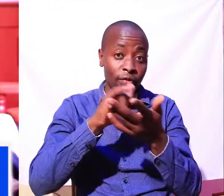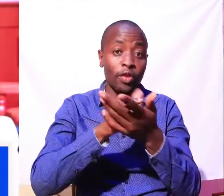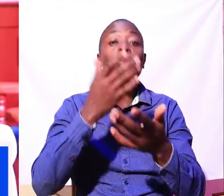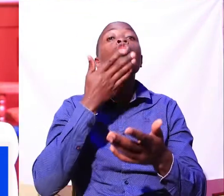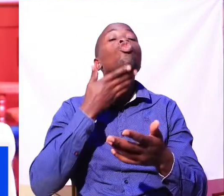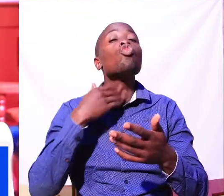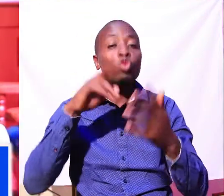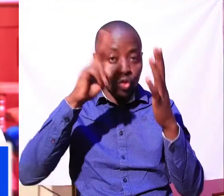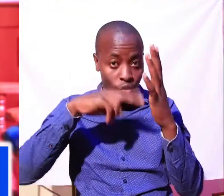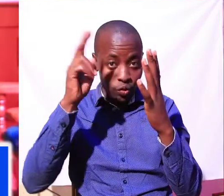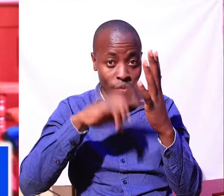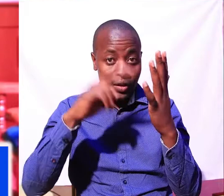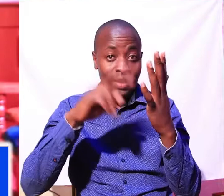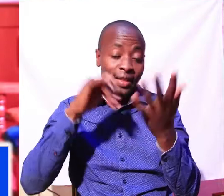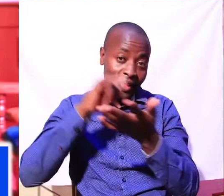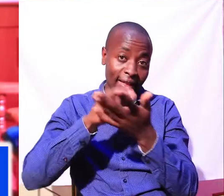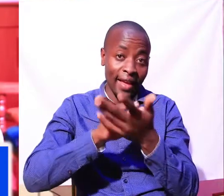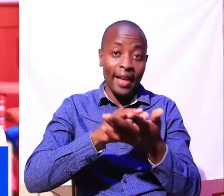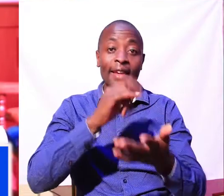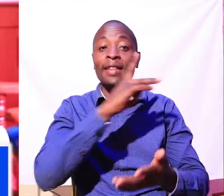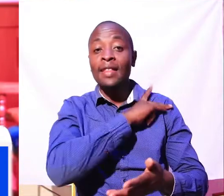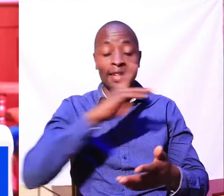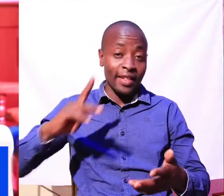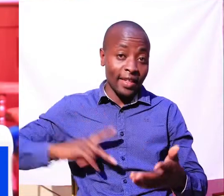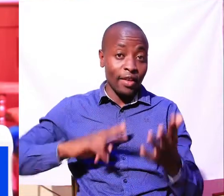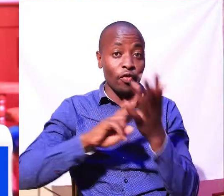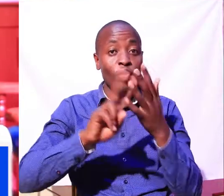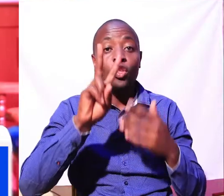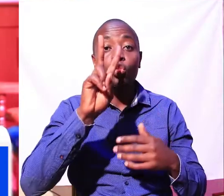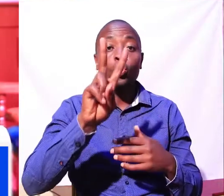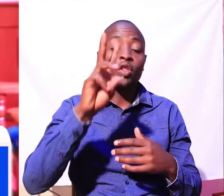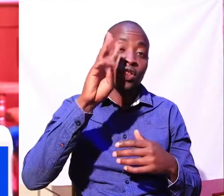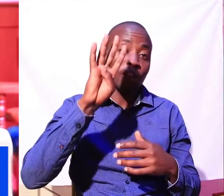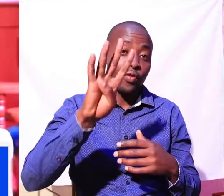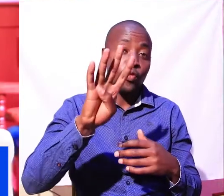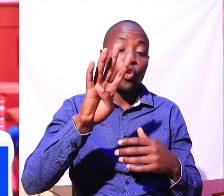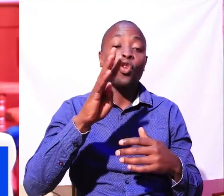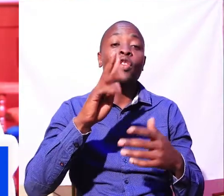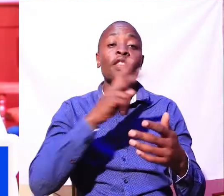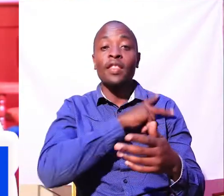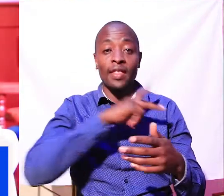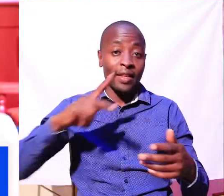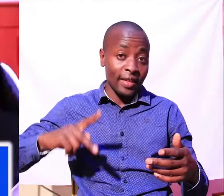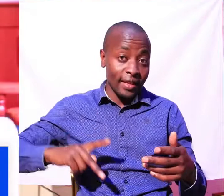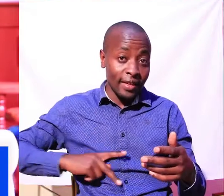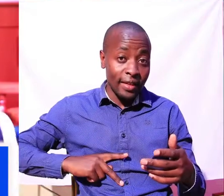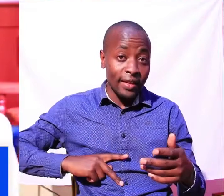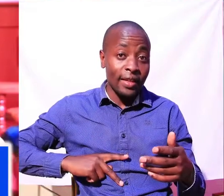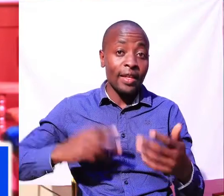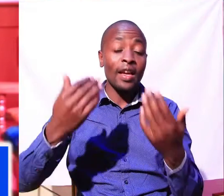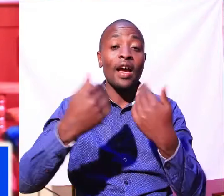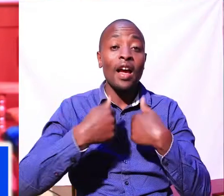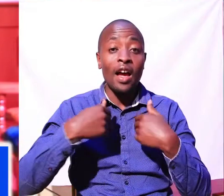read the version that is here, that the king, verse 24, then King Nebuchadnezzar leaped to his feet